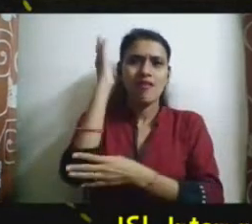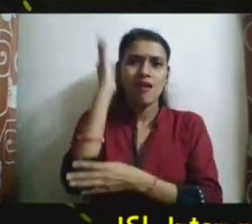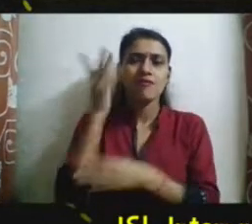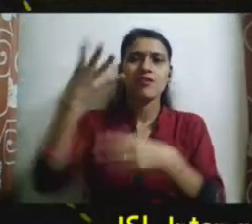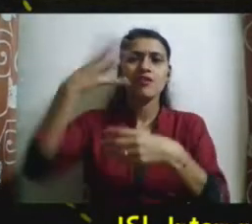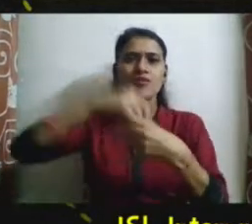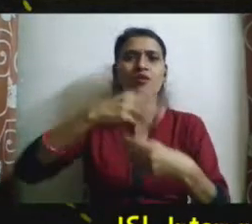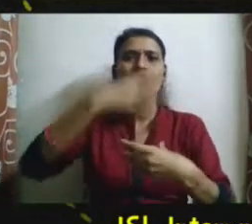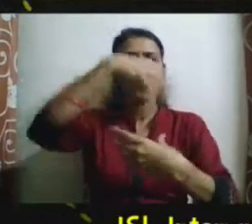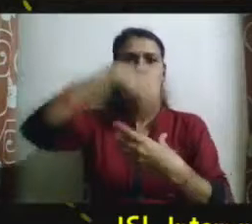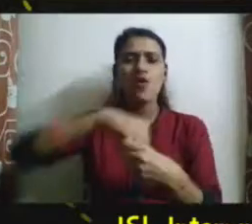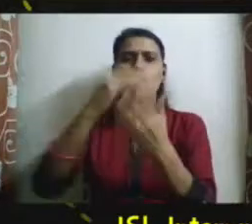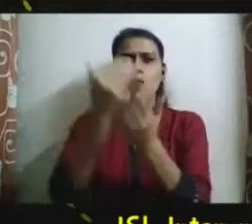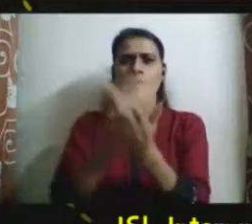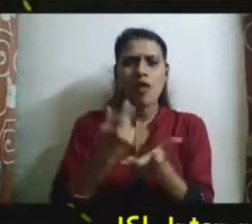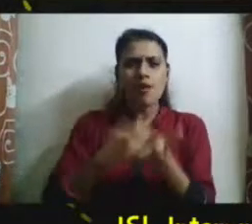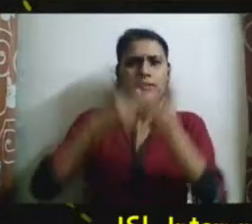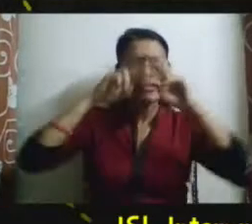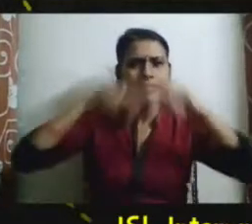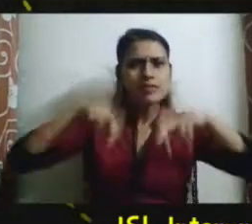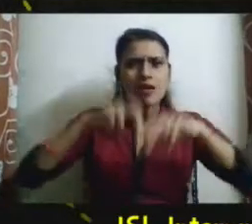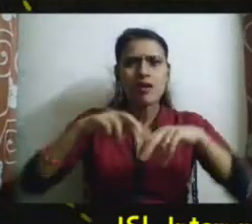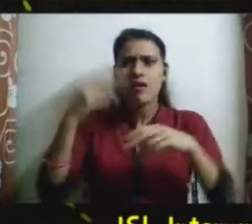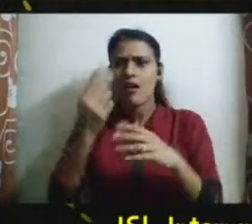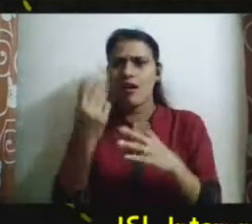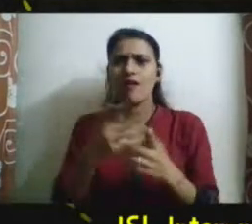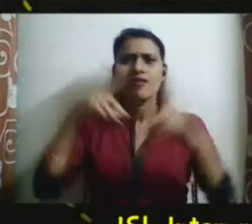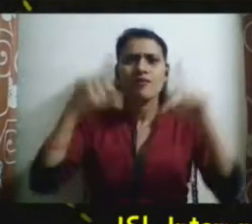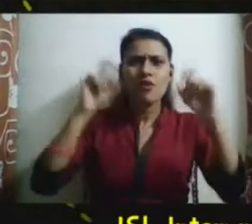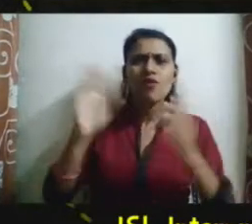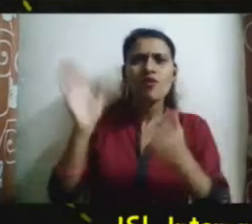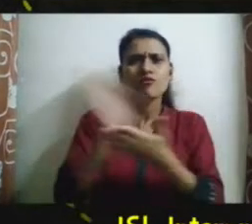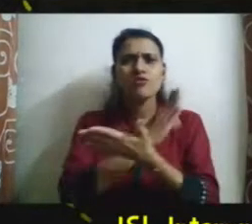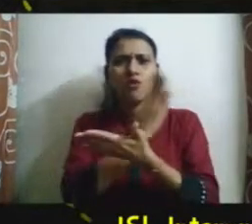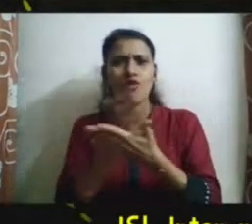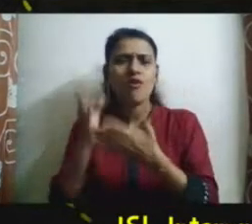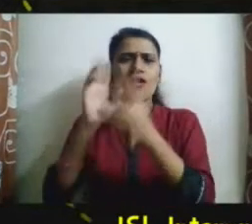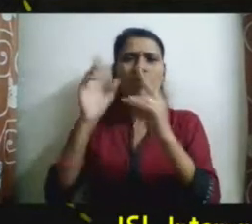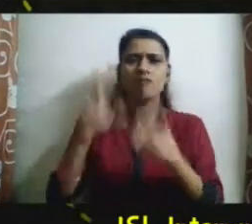with programming, research, art, music, law,